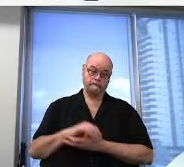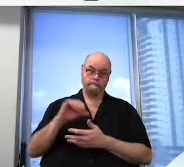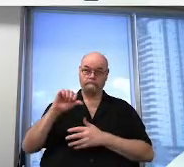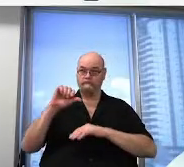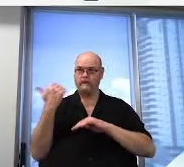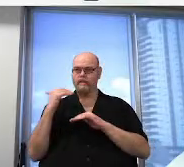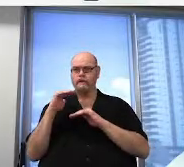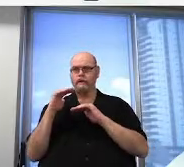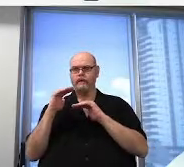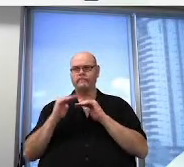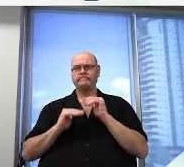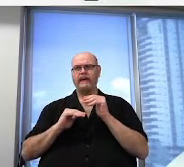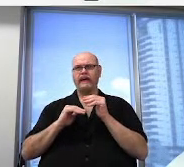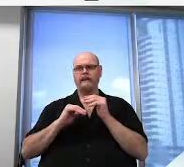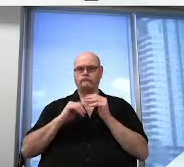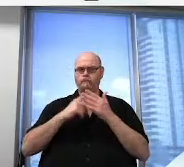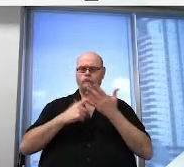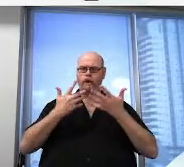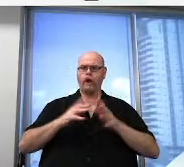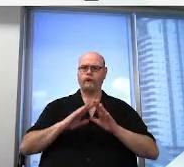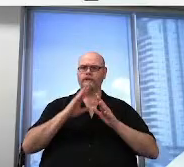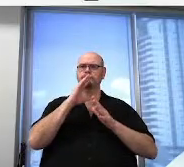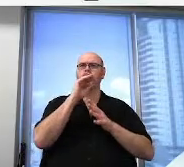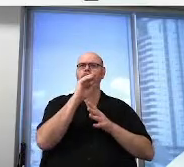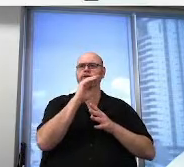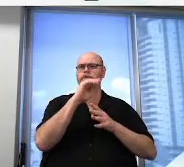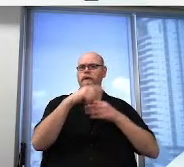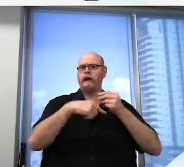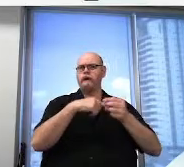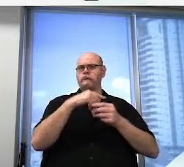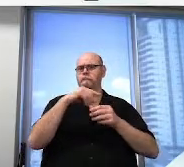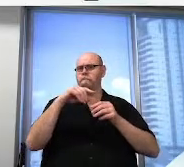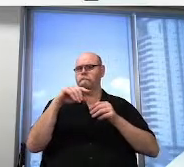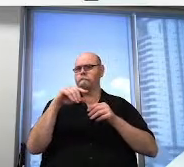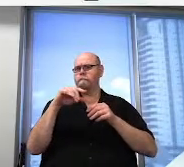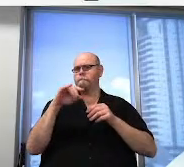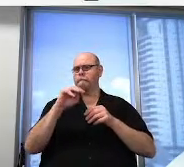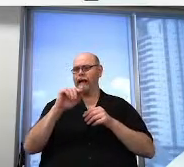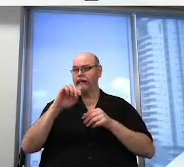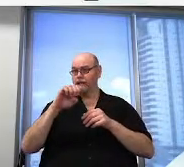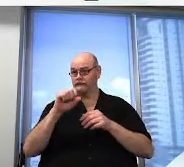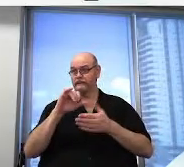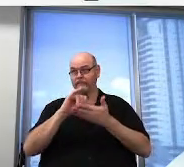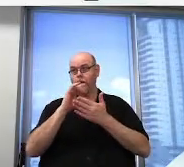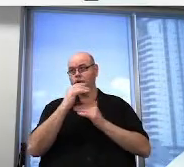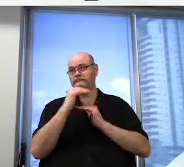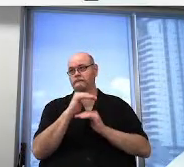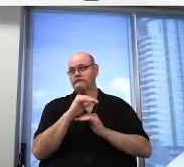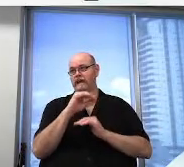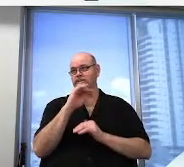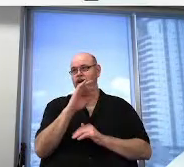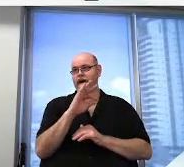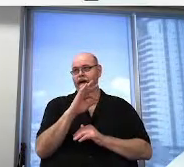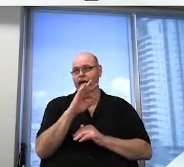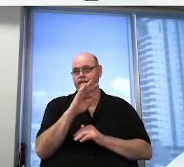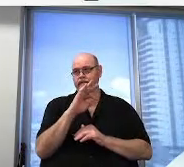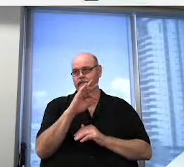Other than we did a attempt to, which we already talked about, the miles that were stated there. That was the limitations of